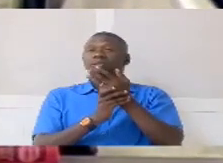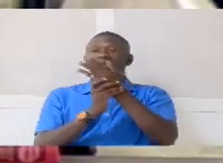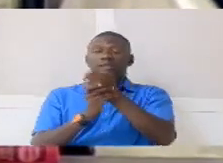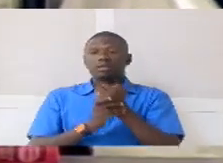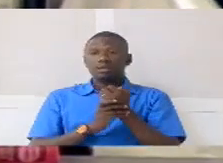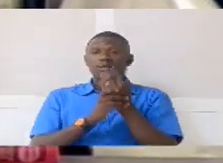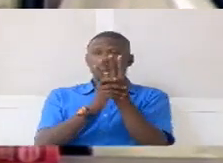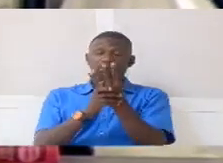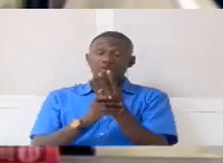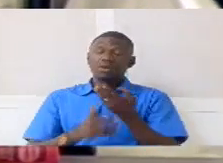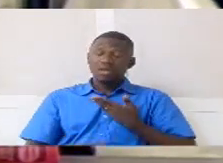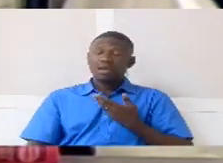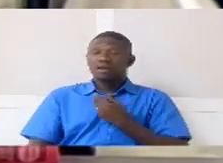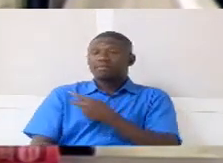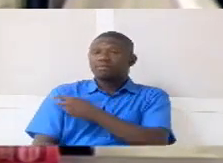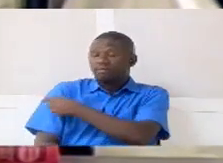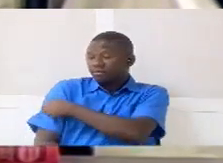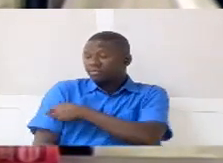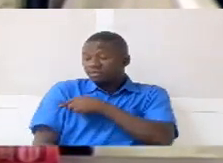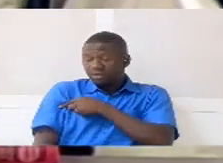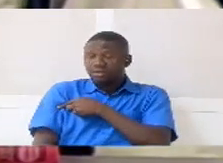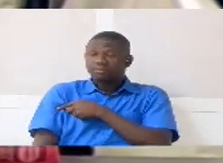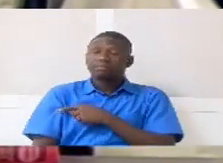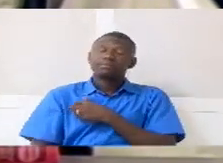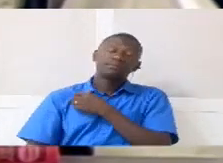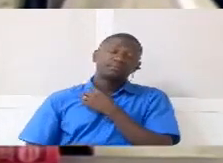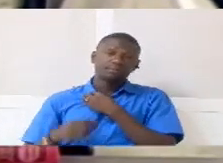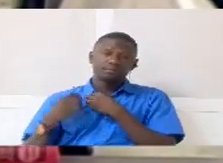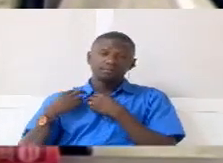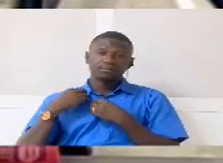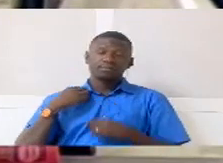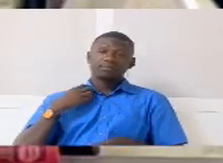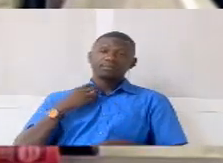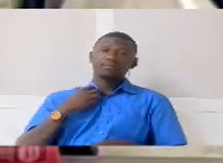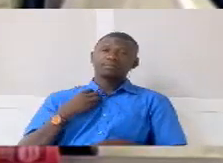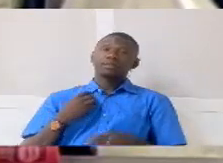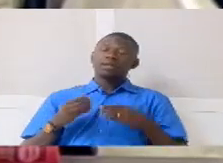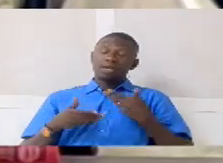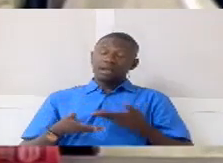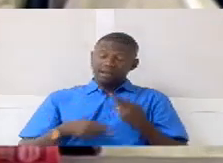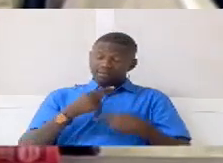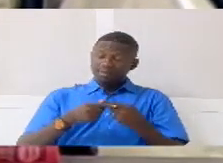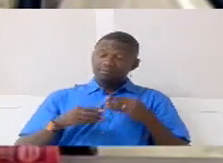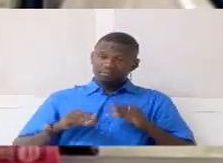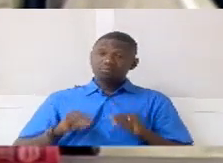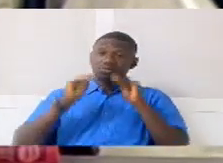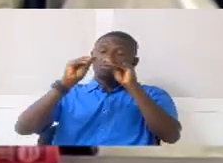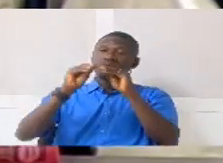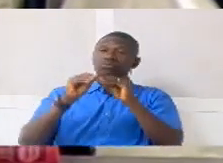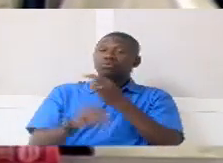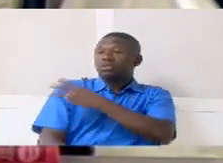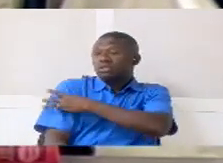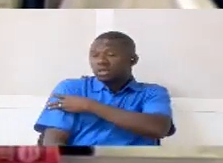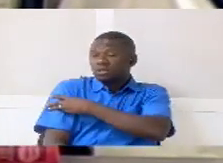1994 lenga na kopulo soro. I beg your pardon, it was in 1994 when I became a corporal. Then in Adam promote to Sagin o entra makatile